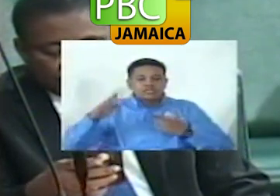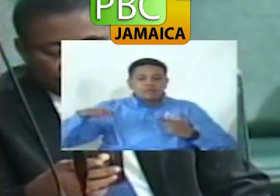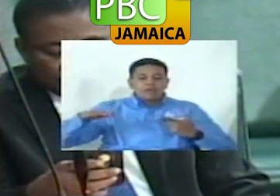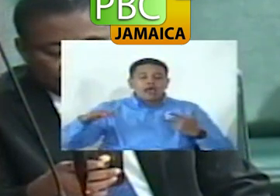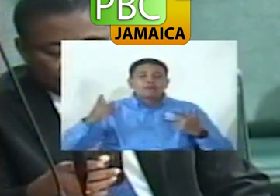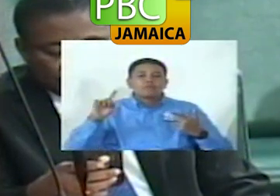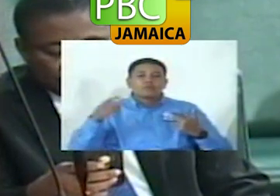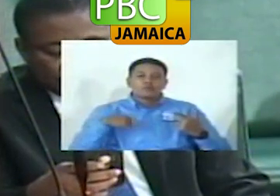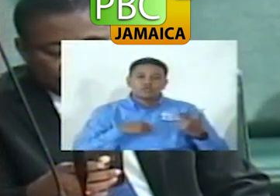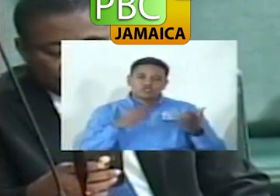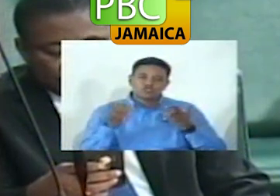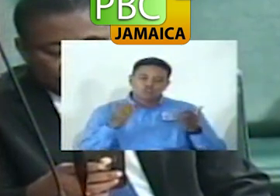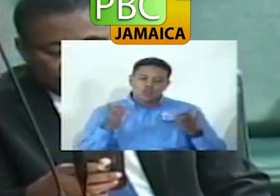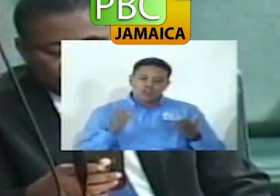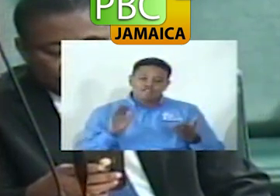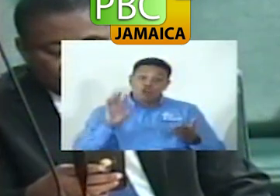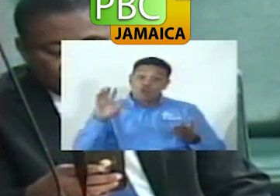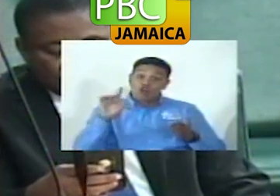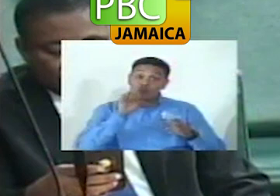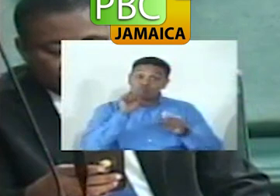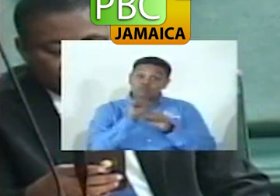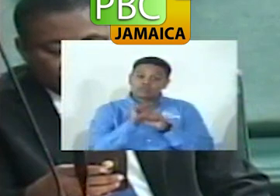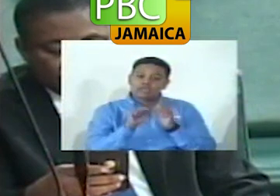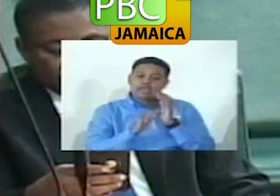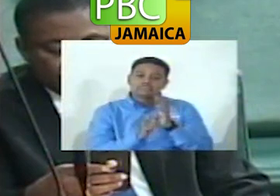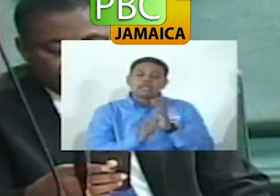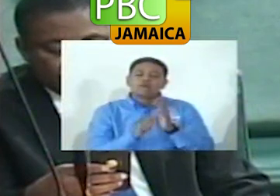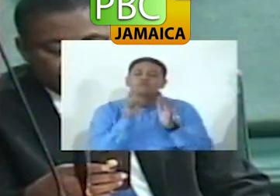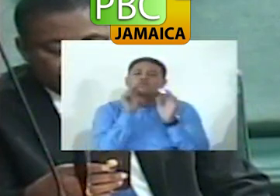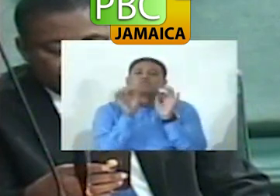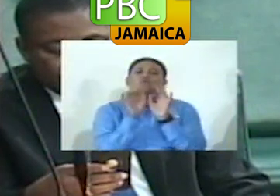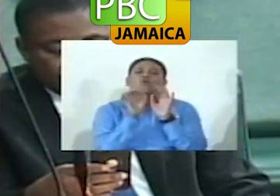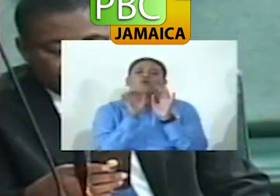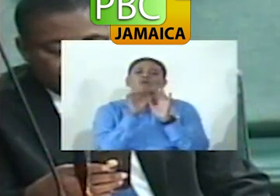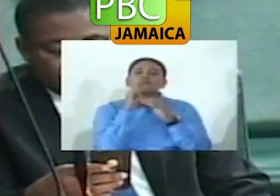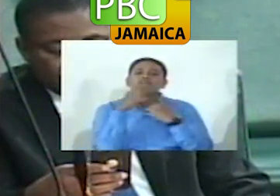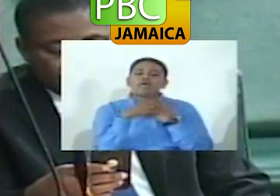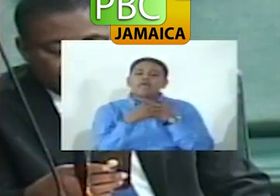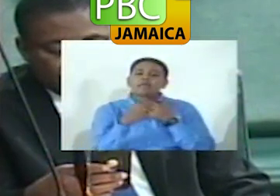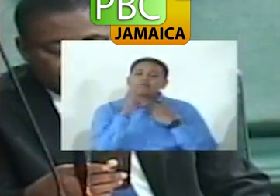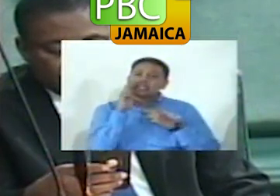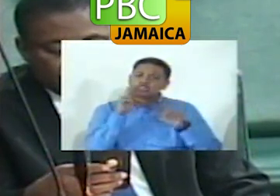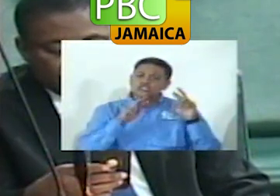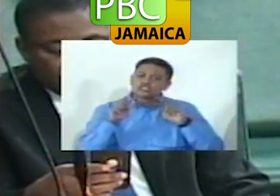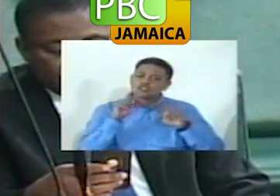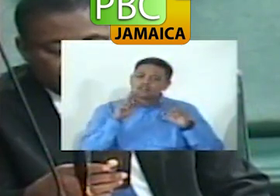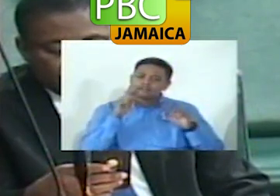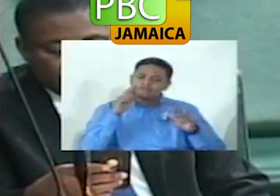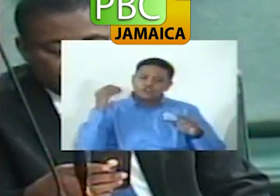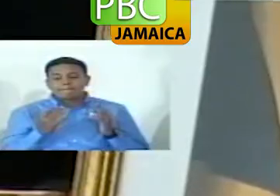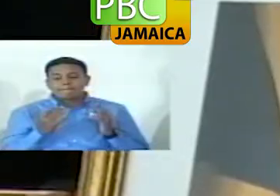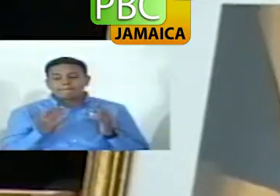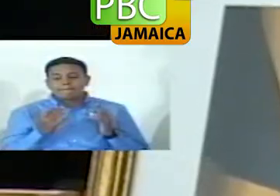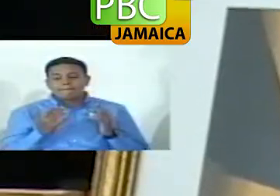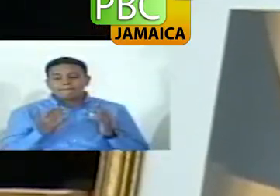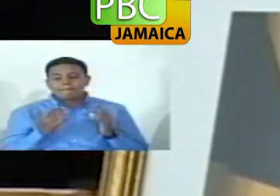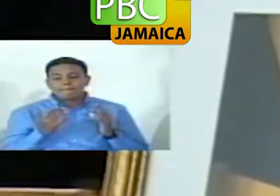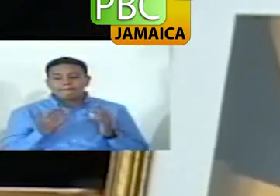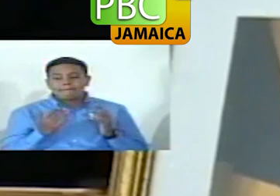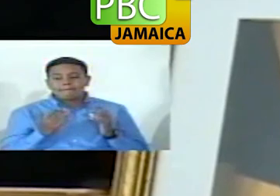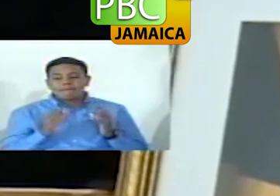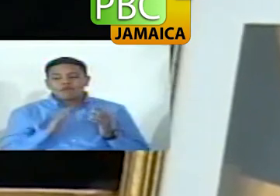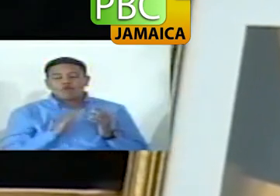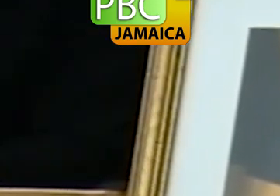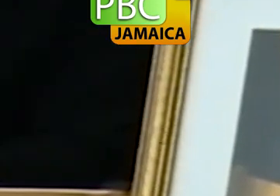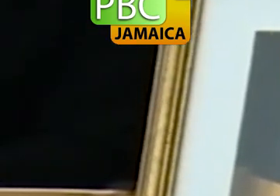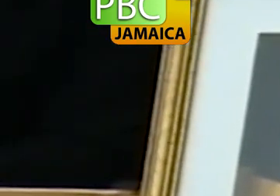parliament which we serve. Her example is worthy of emulation across the generations. I'm sure I will